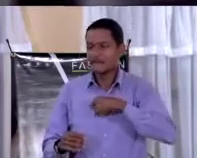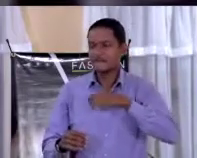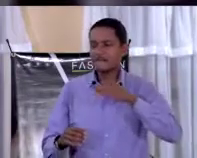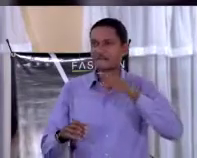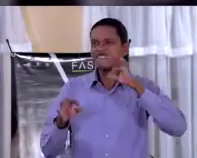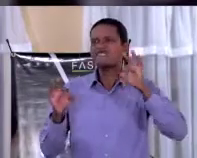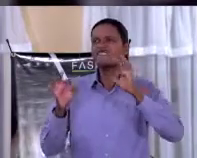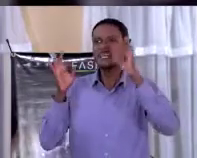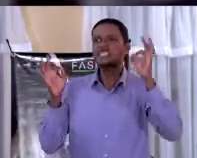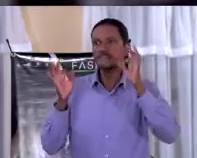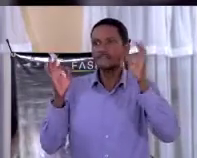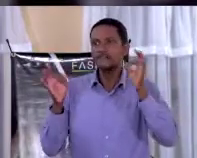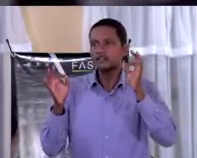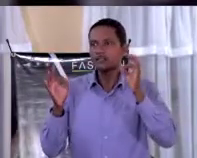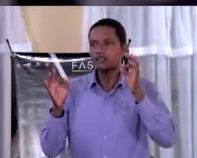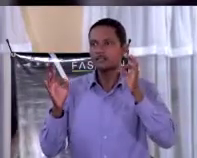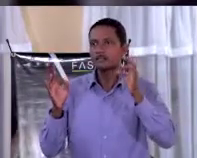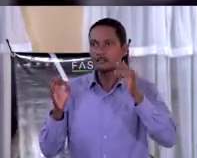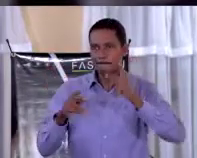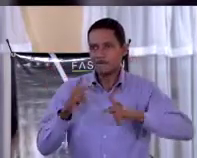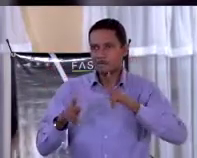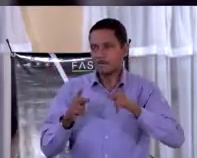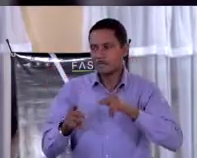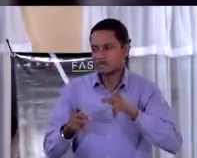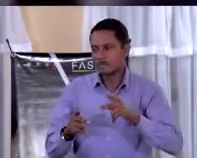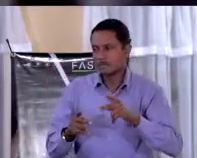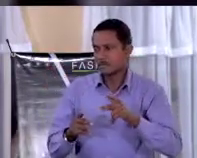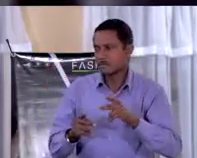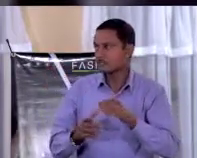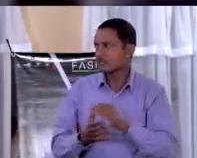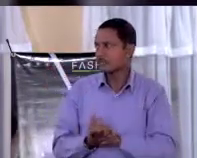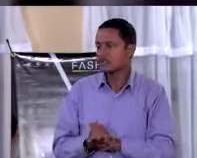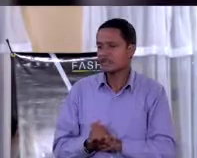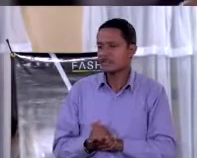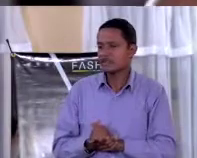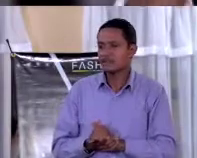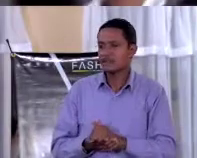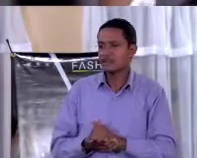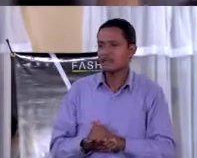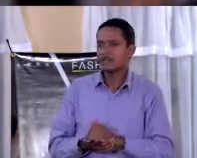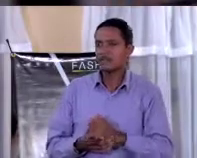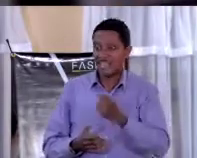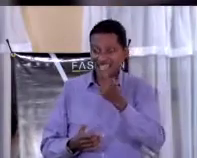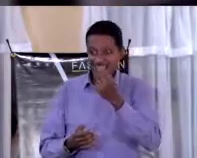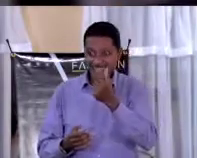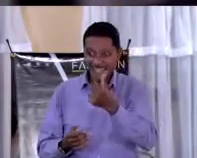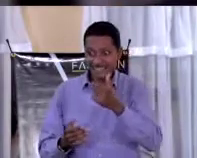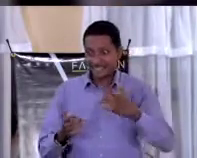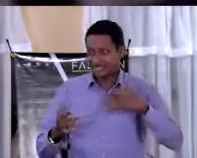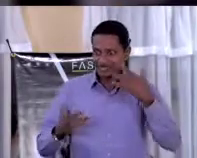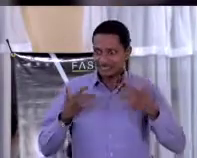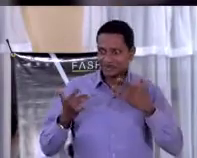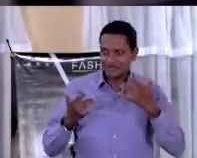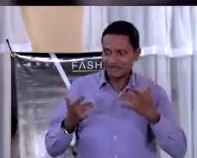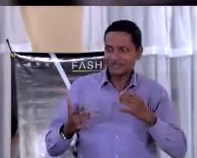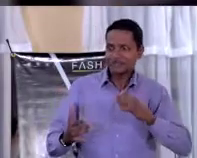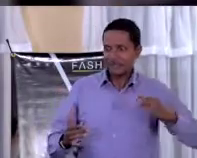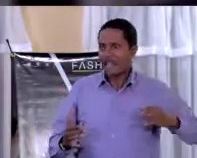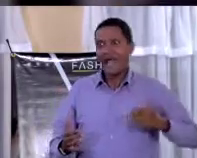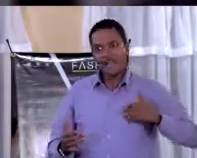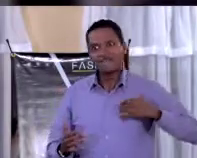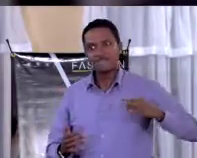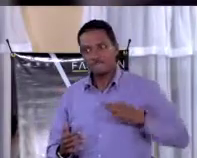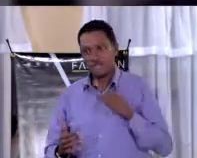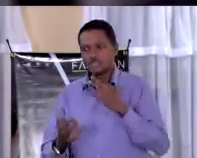all the ethnic diversity. Plus, we have island versions of it. It's so